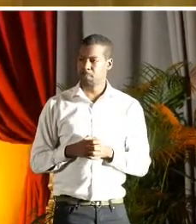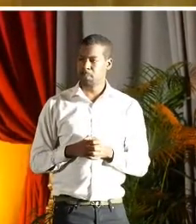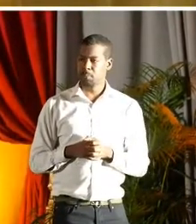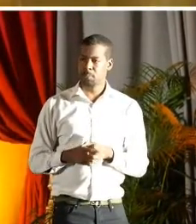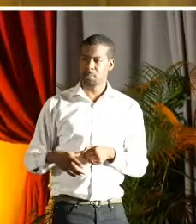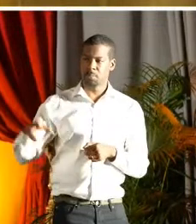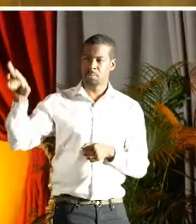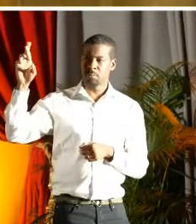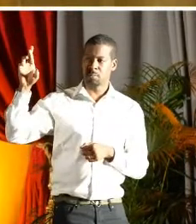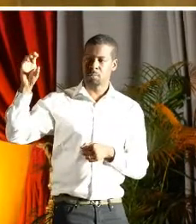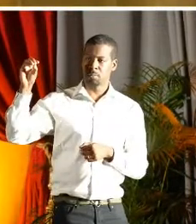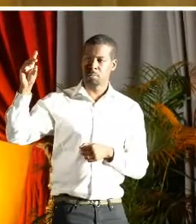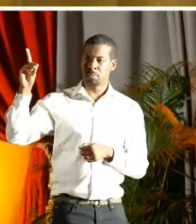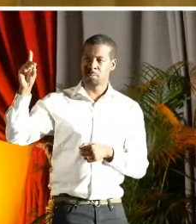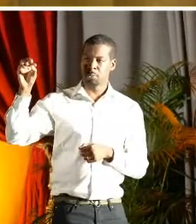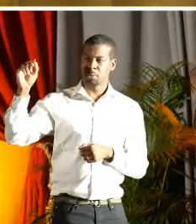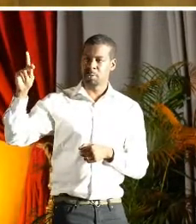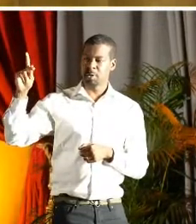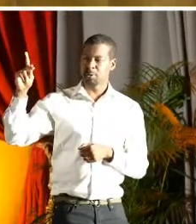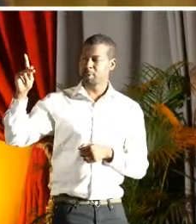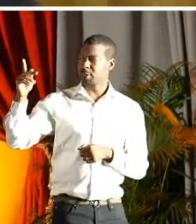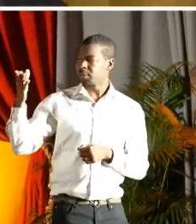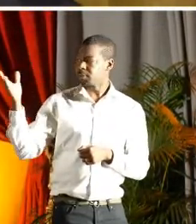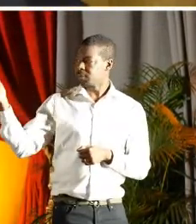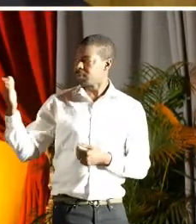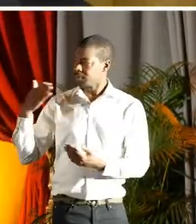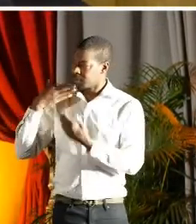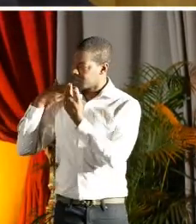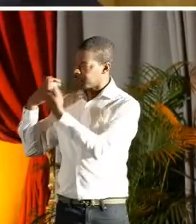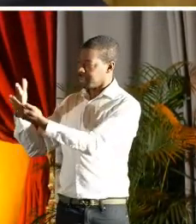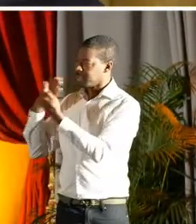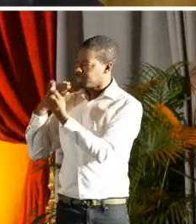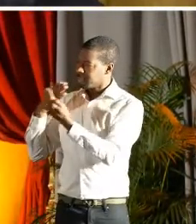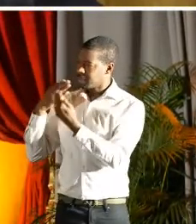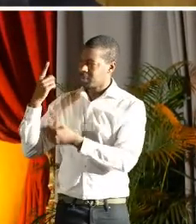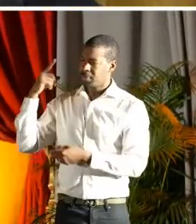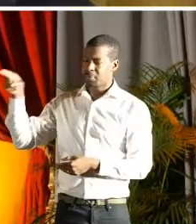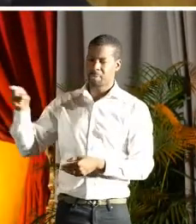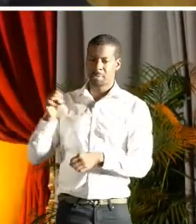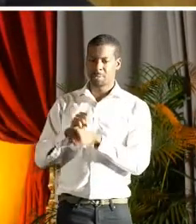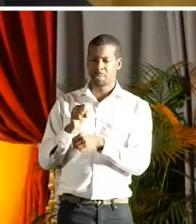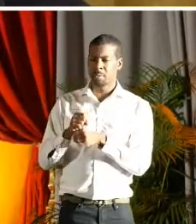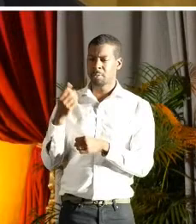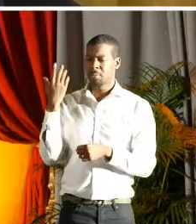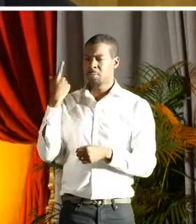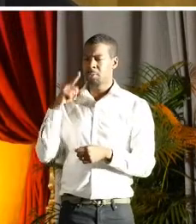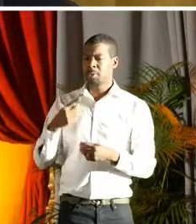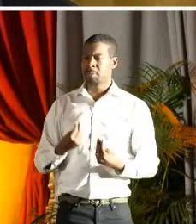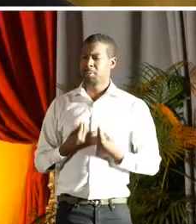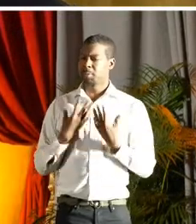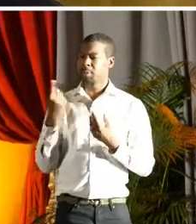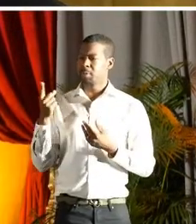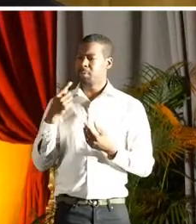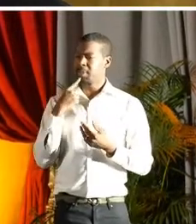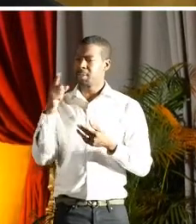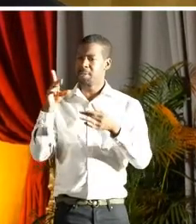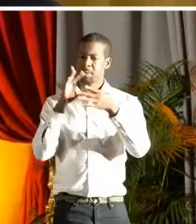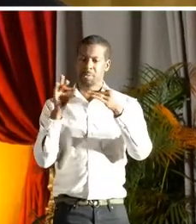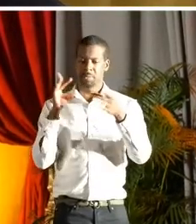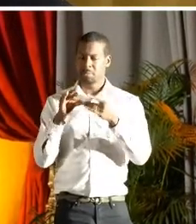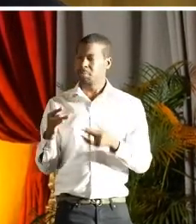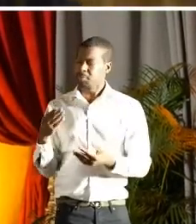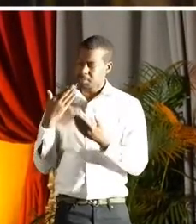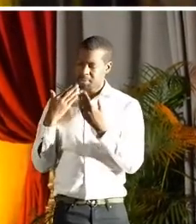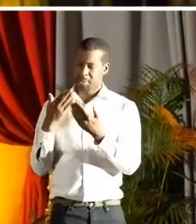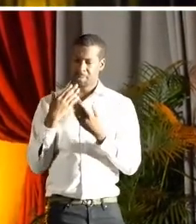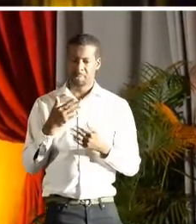Roderick, thank you. Thank you for this work. Well, what moved you to tell this story? Thank you so much. Thank you. I appreciate